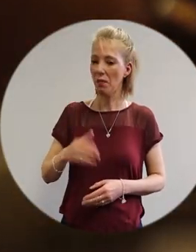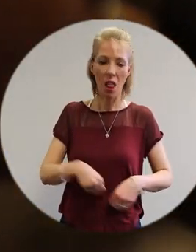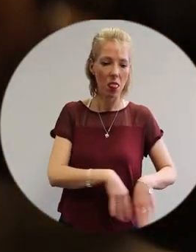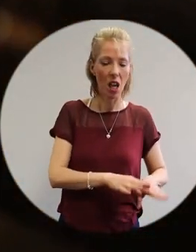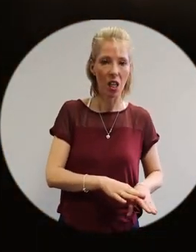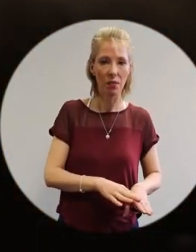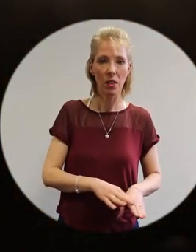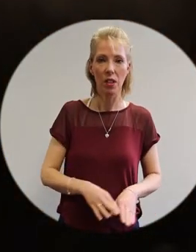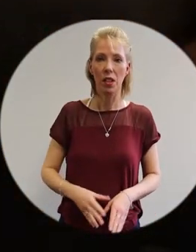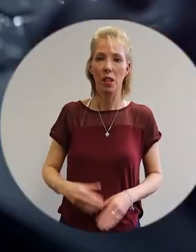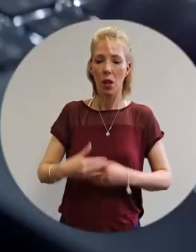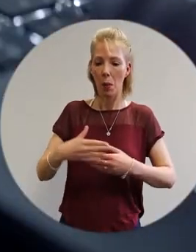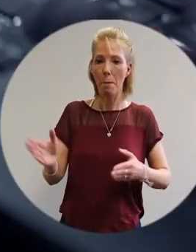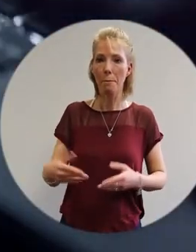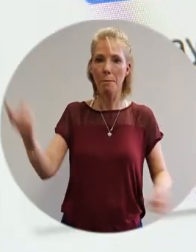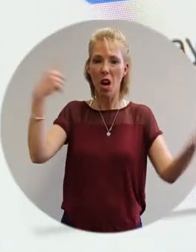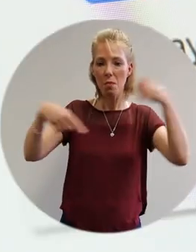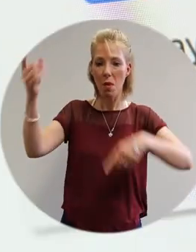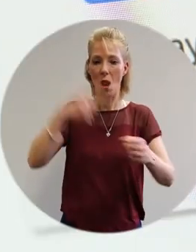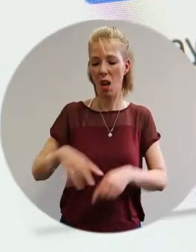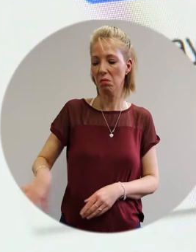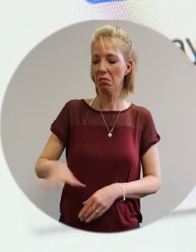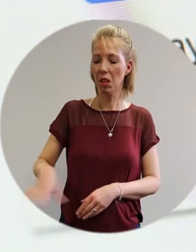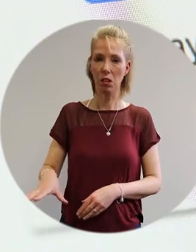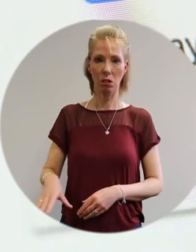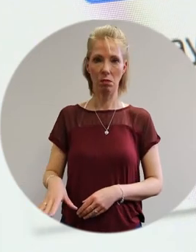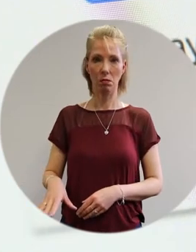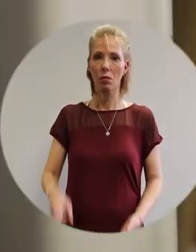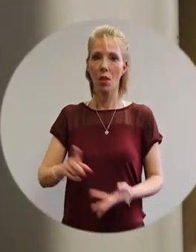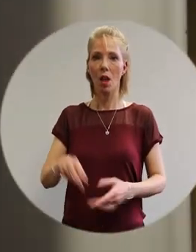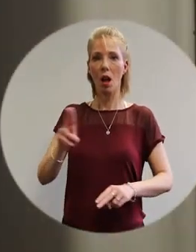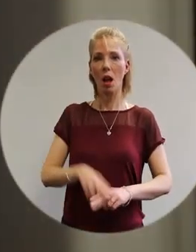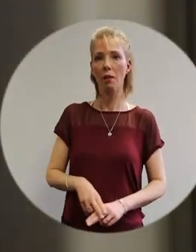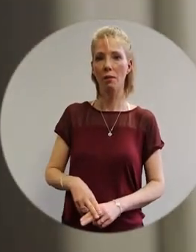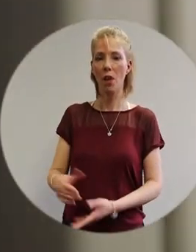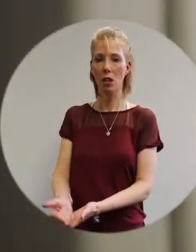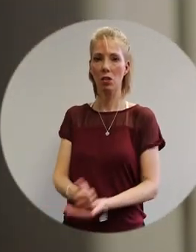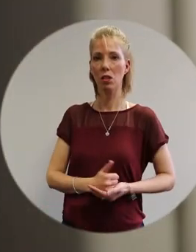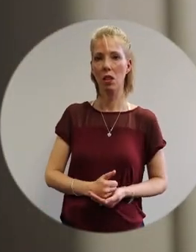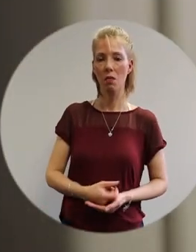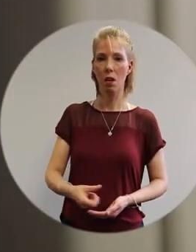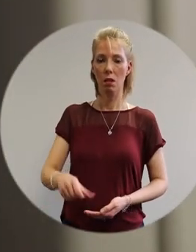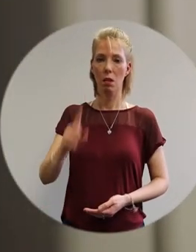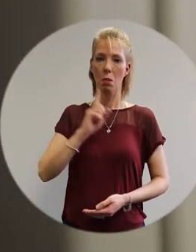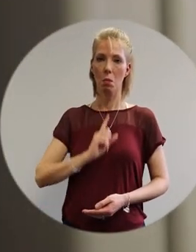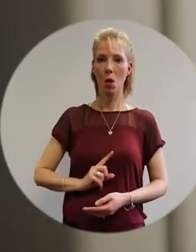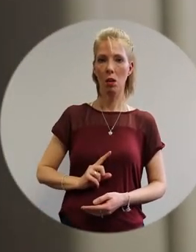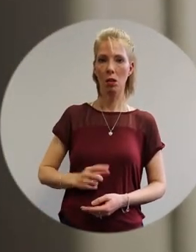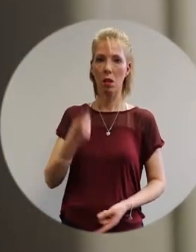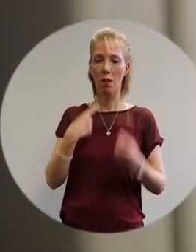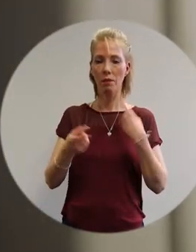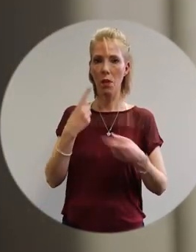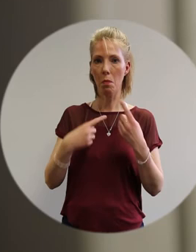Make sure you save your documents and personal details in the folder away from your desktop so if anyone is trying to steal your personal information